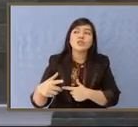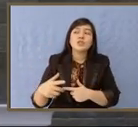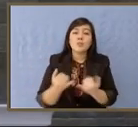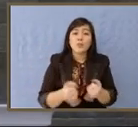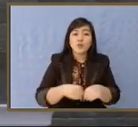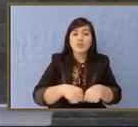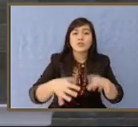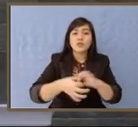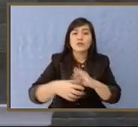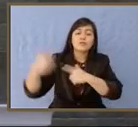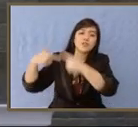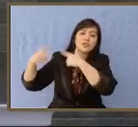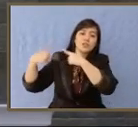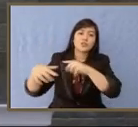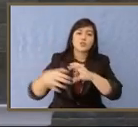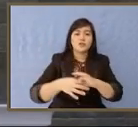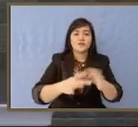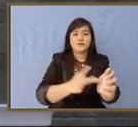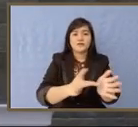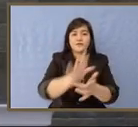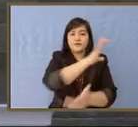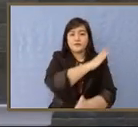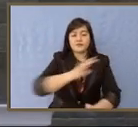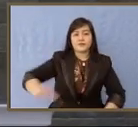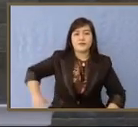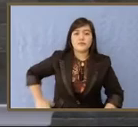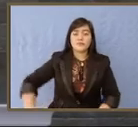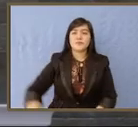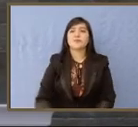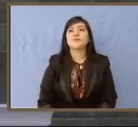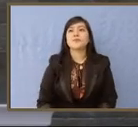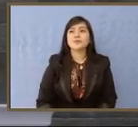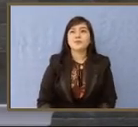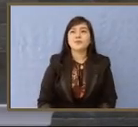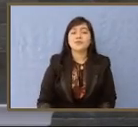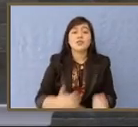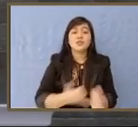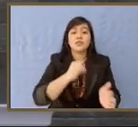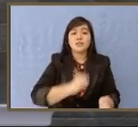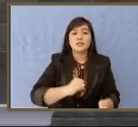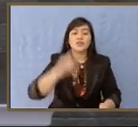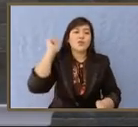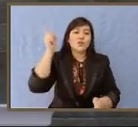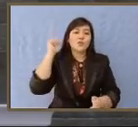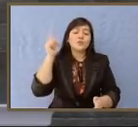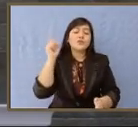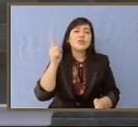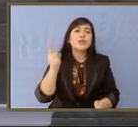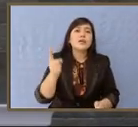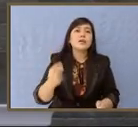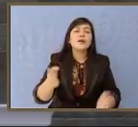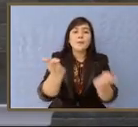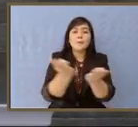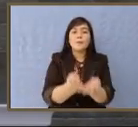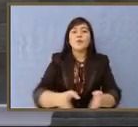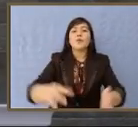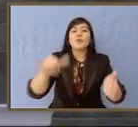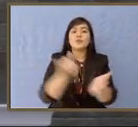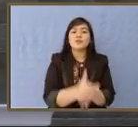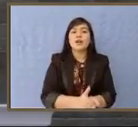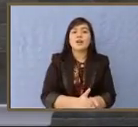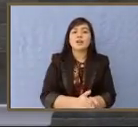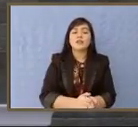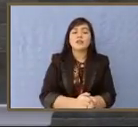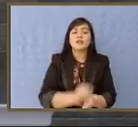dito ang Book of Ruth, that Ruth is the only book that is wholly devoted sa buhay na